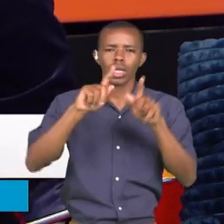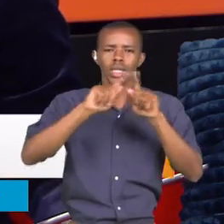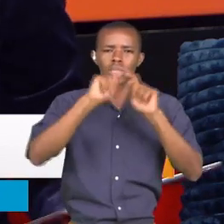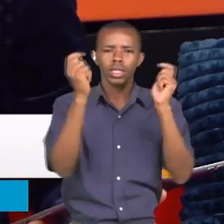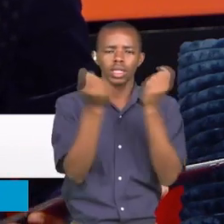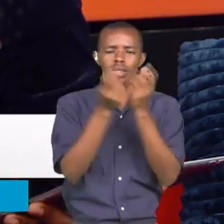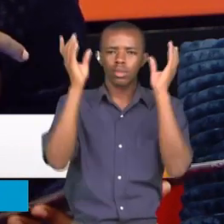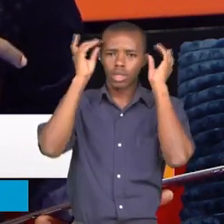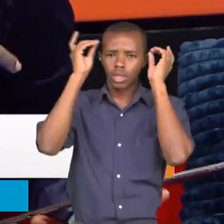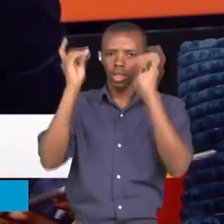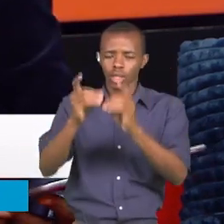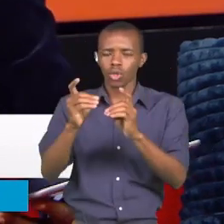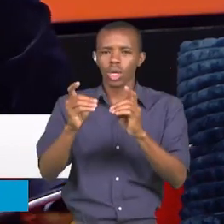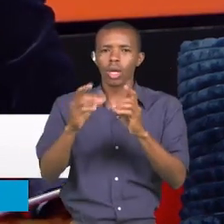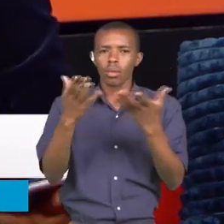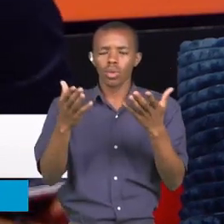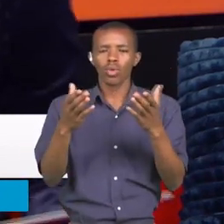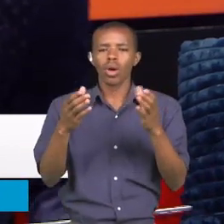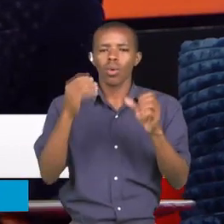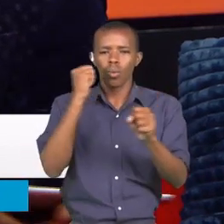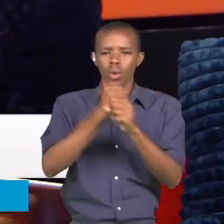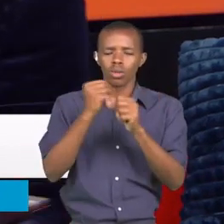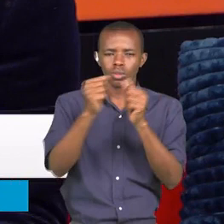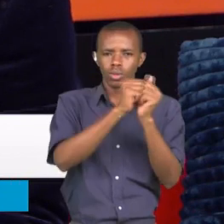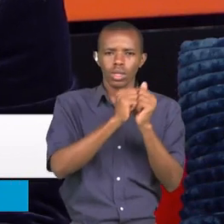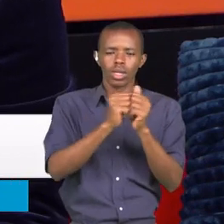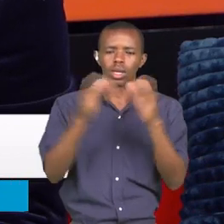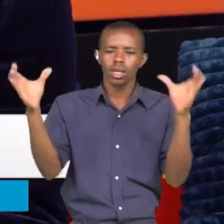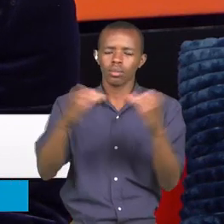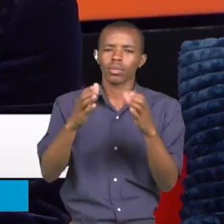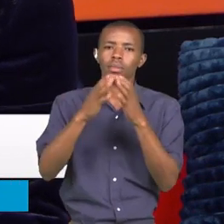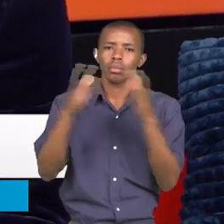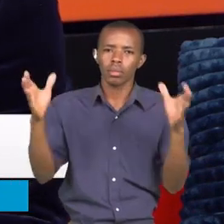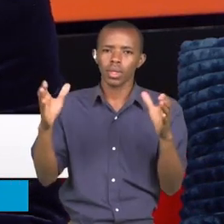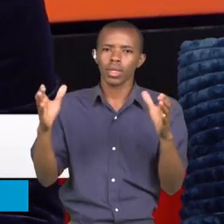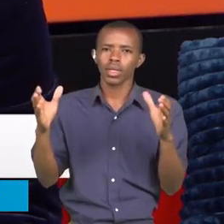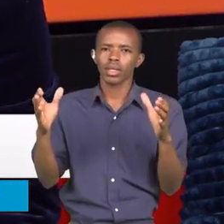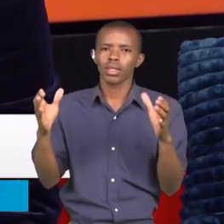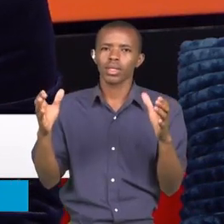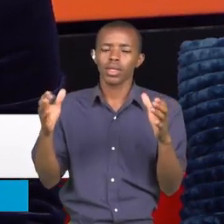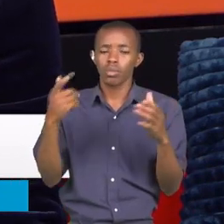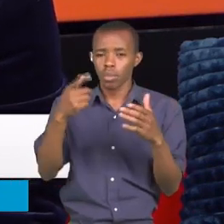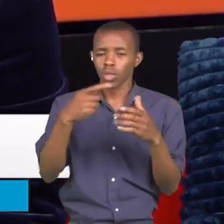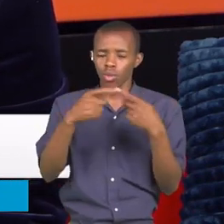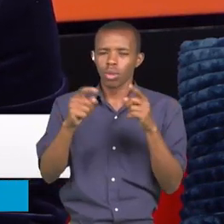decision? Because as much as you're donating that big brand, you're actually in poverty.